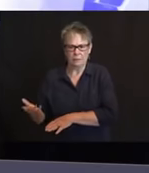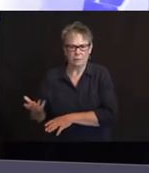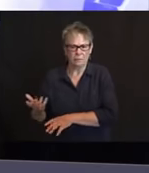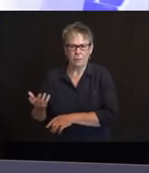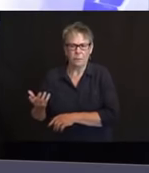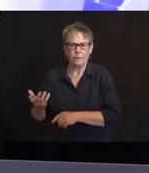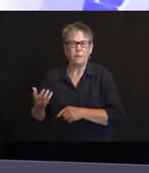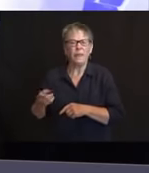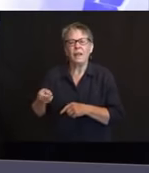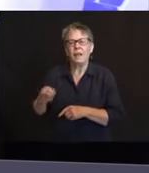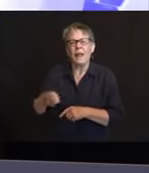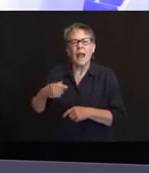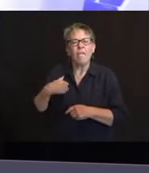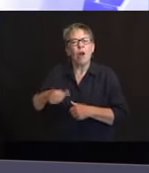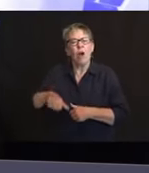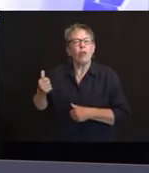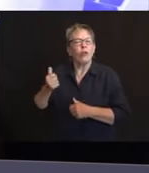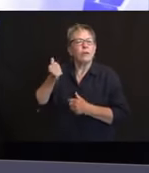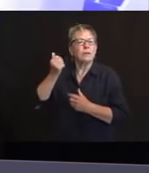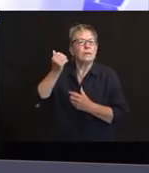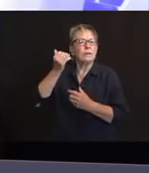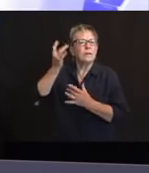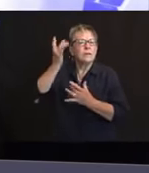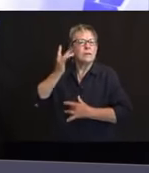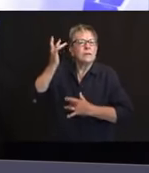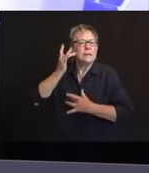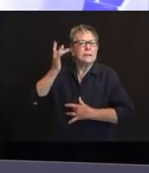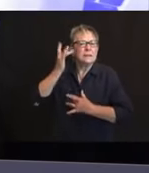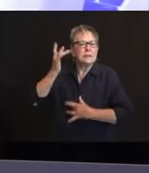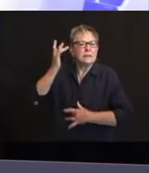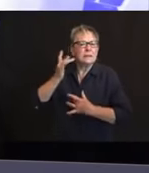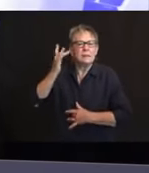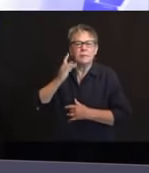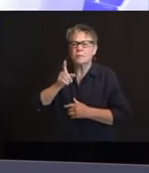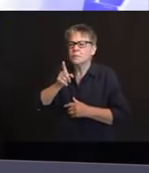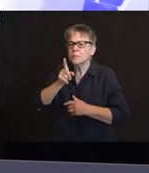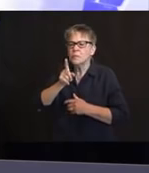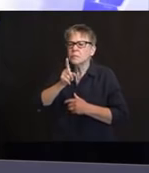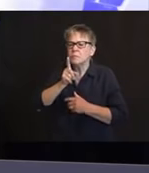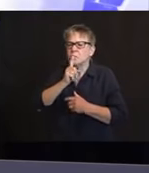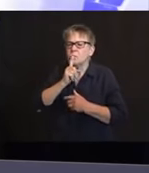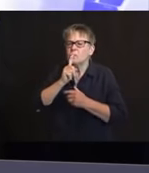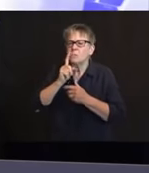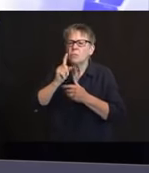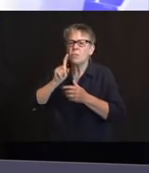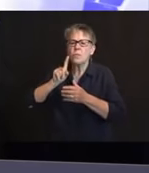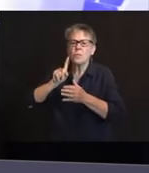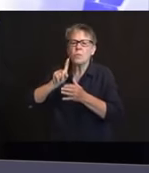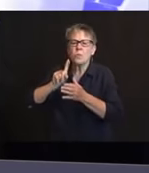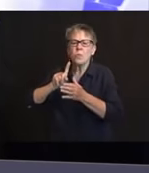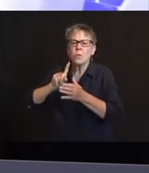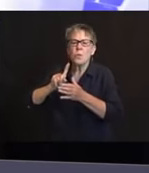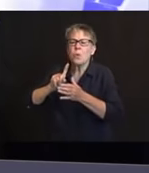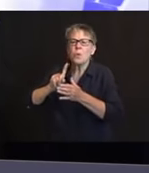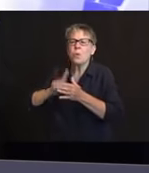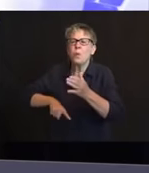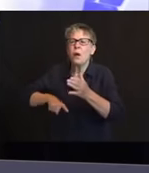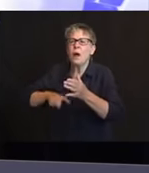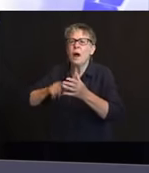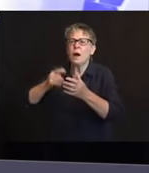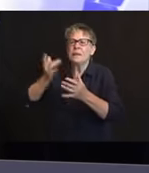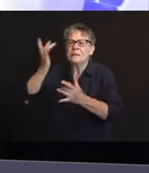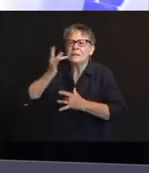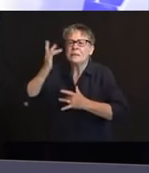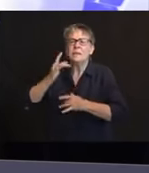the child and the family, the Department of Health will not be releasing further details. In terms of deaths, the breakdown by race